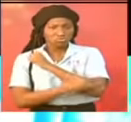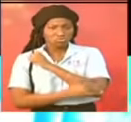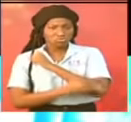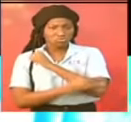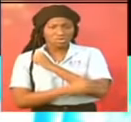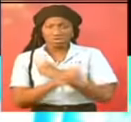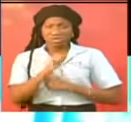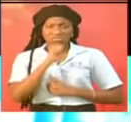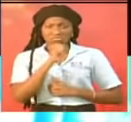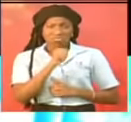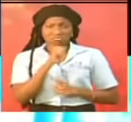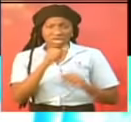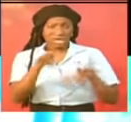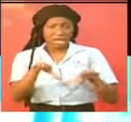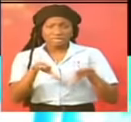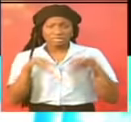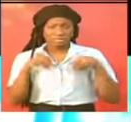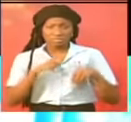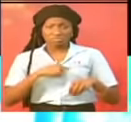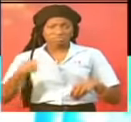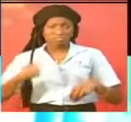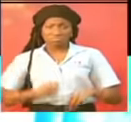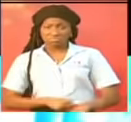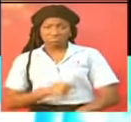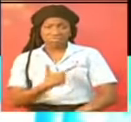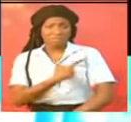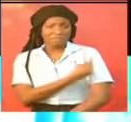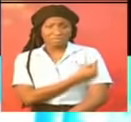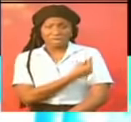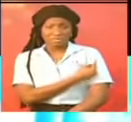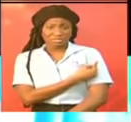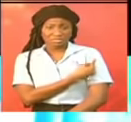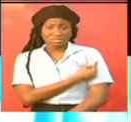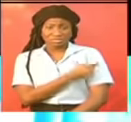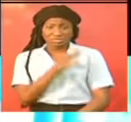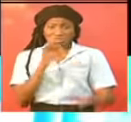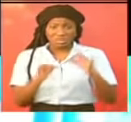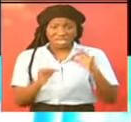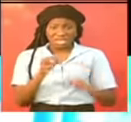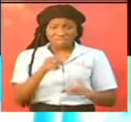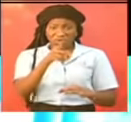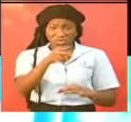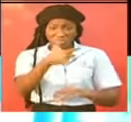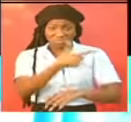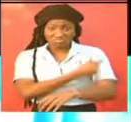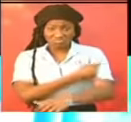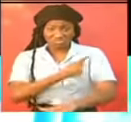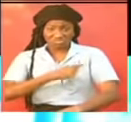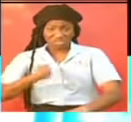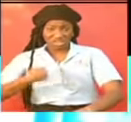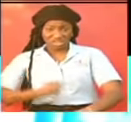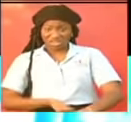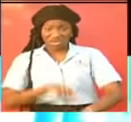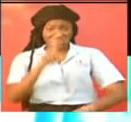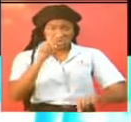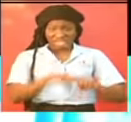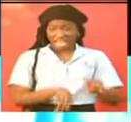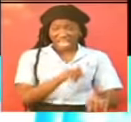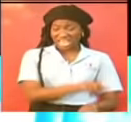vaccine as a vaccine accepted for entry by fully vaccinated persons.